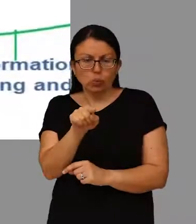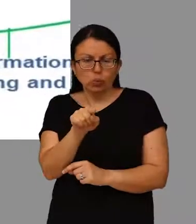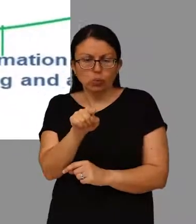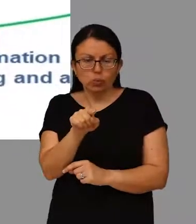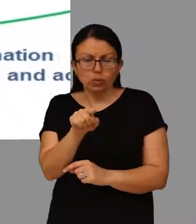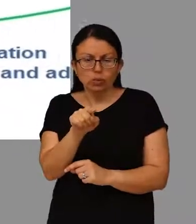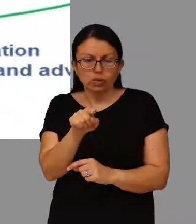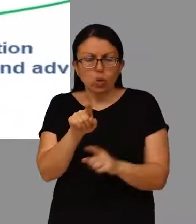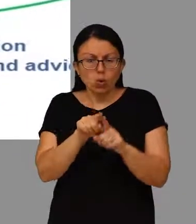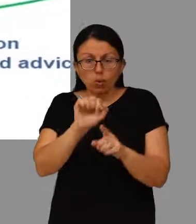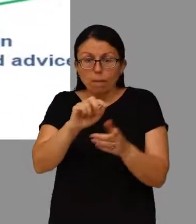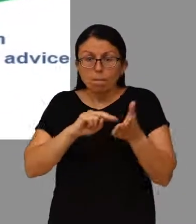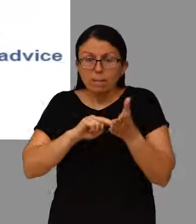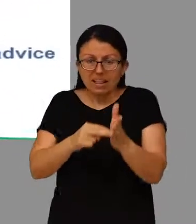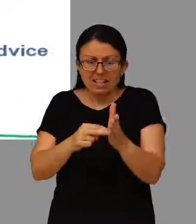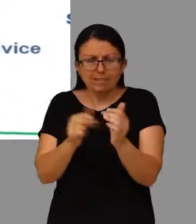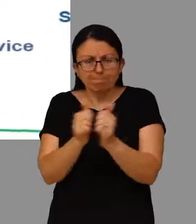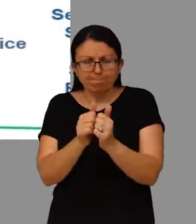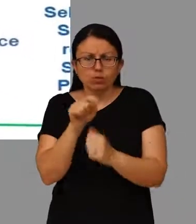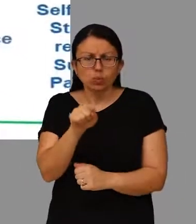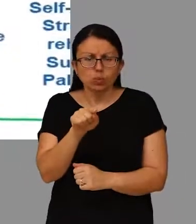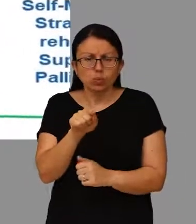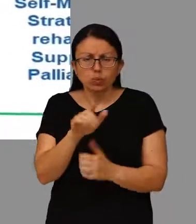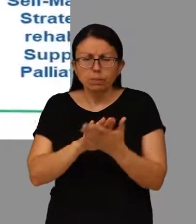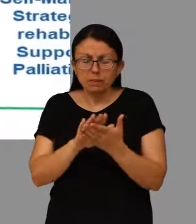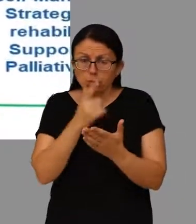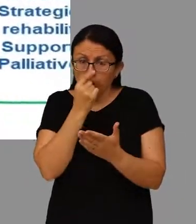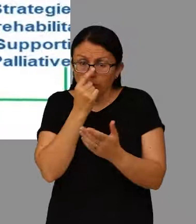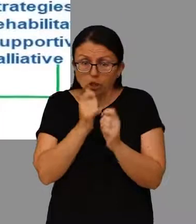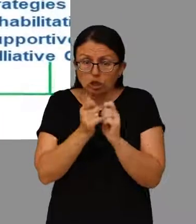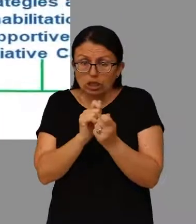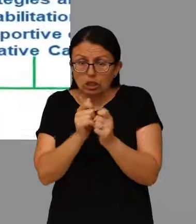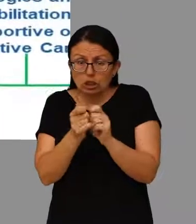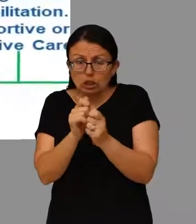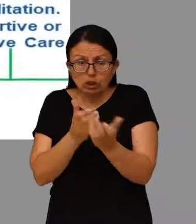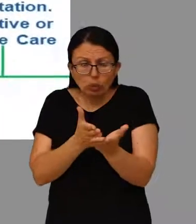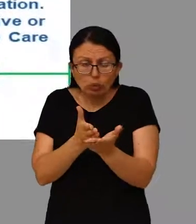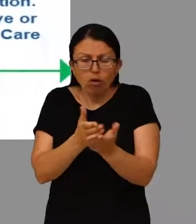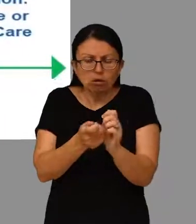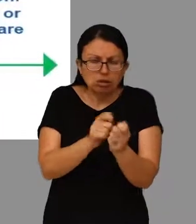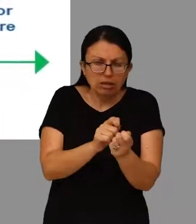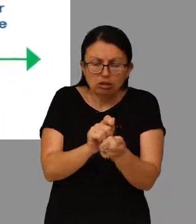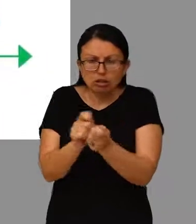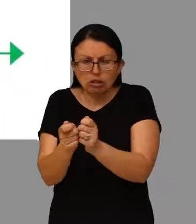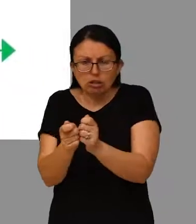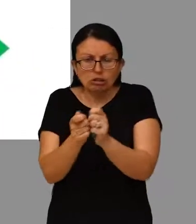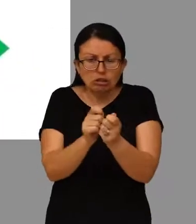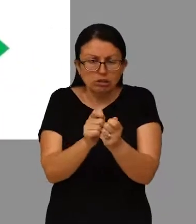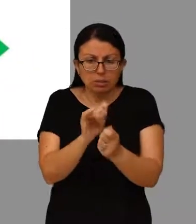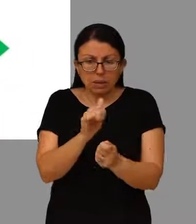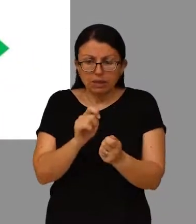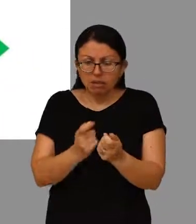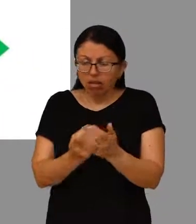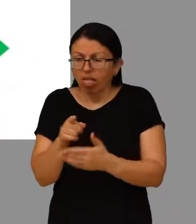particular to you, and so too is your treatment plan. It's subject to change as you progress through it. We